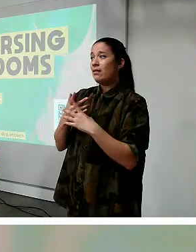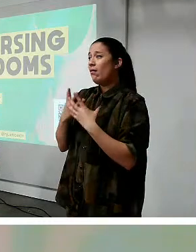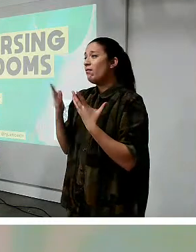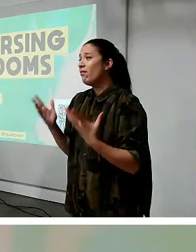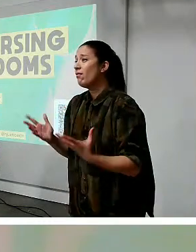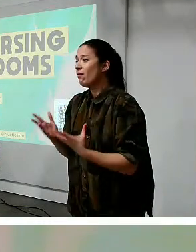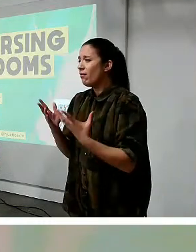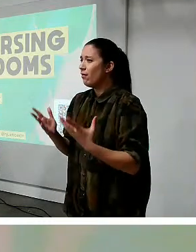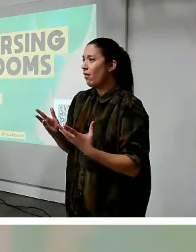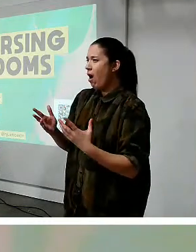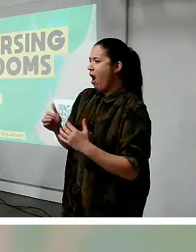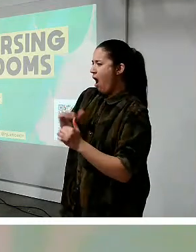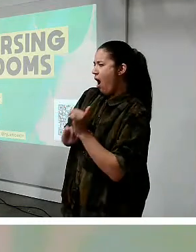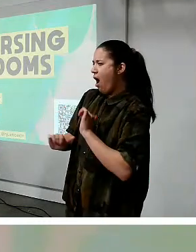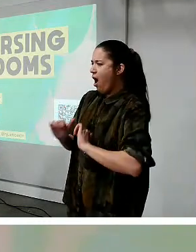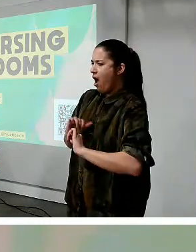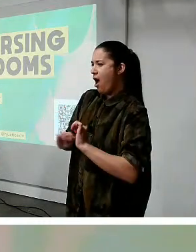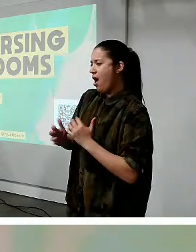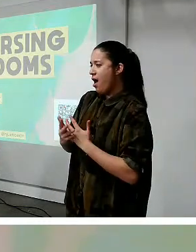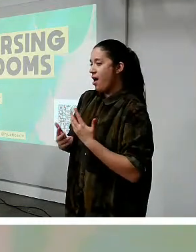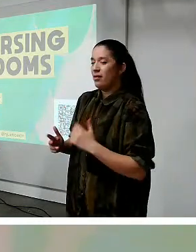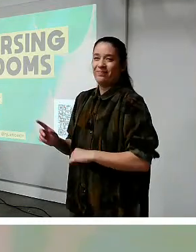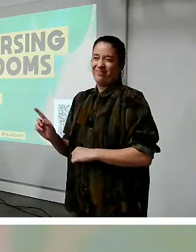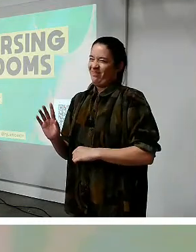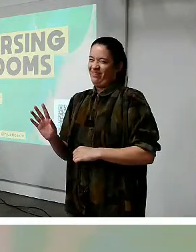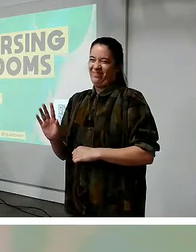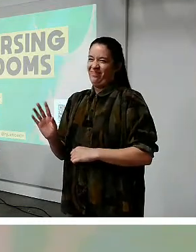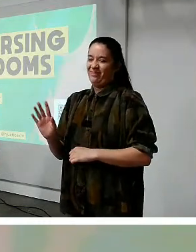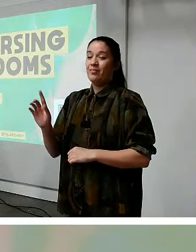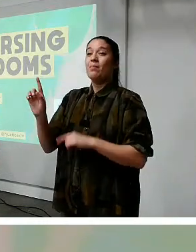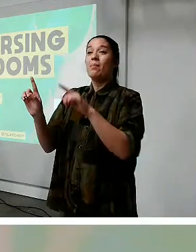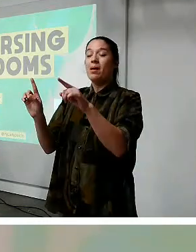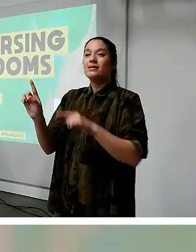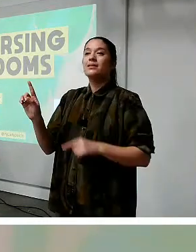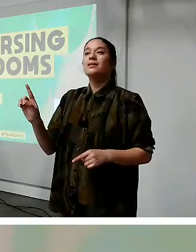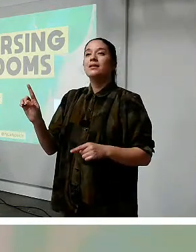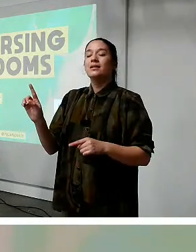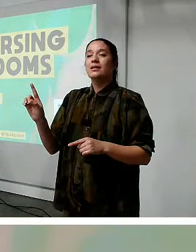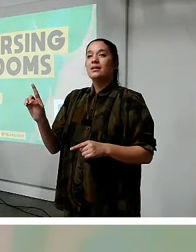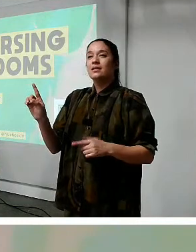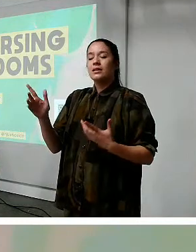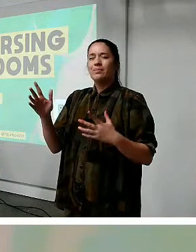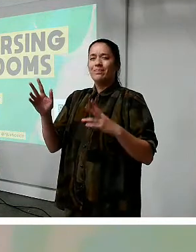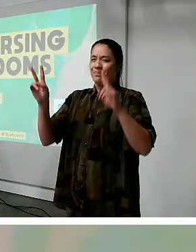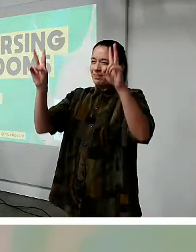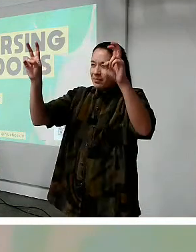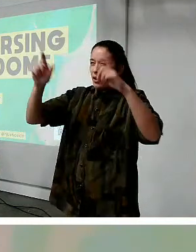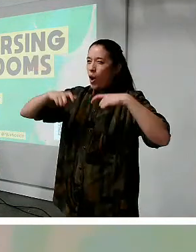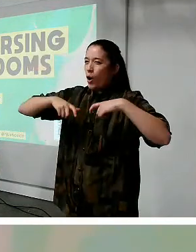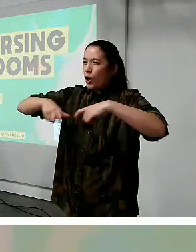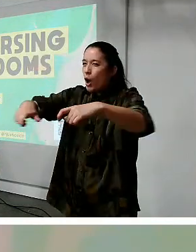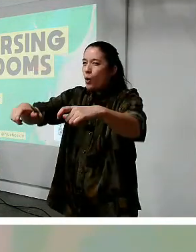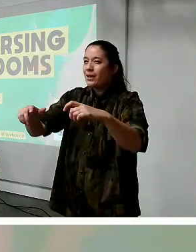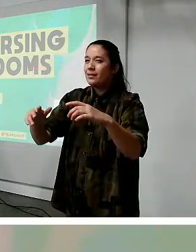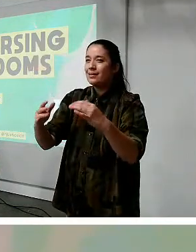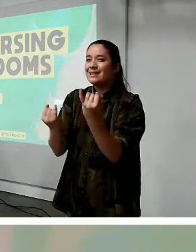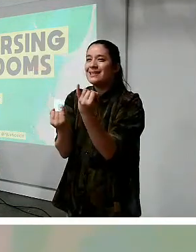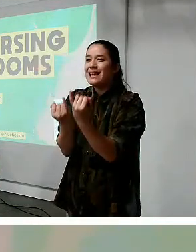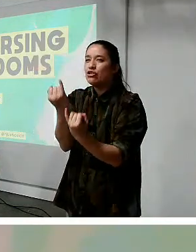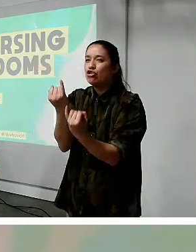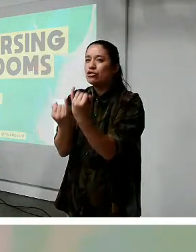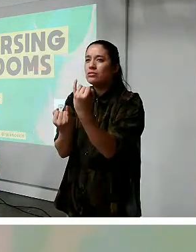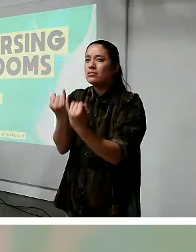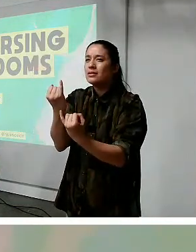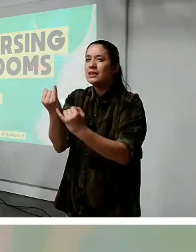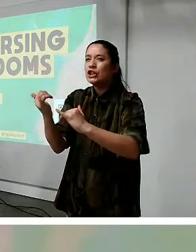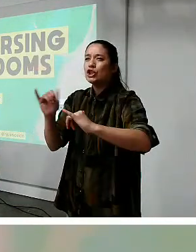like, "What are the moments where something about this ongoing tension shifts?" I feel like to me you